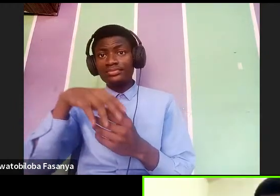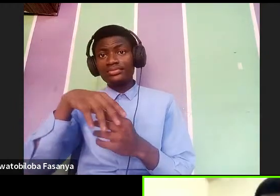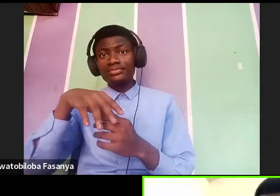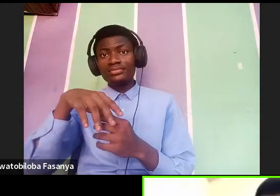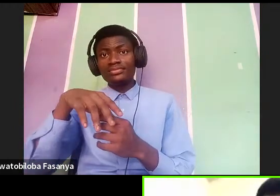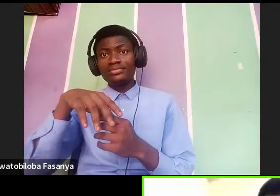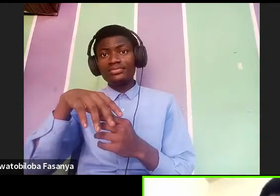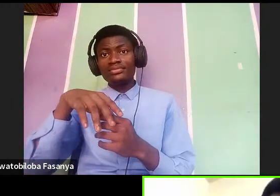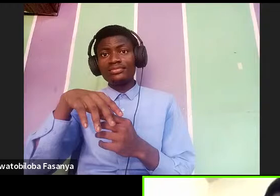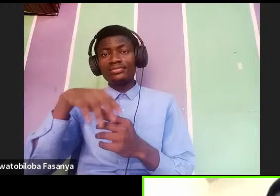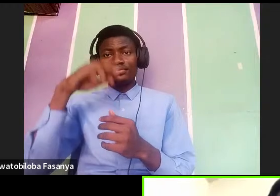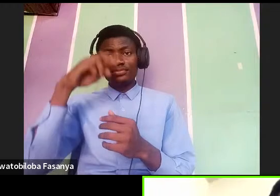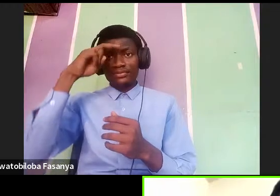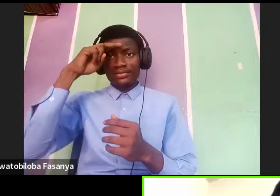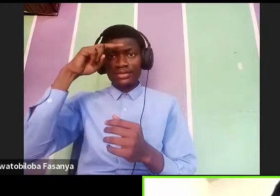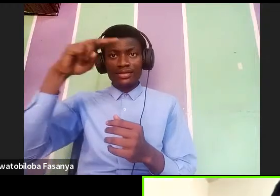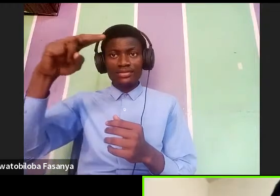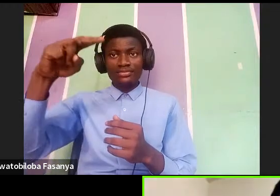Hello?